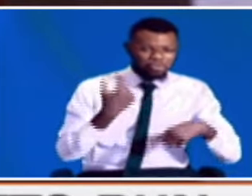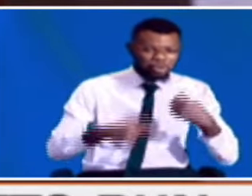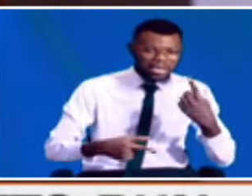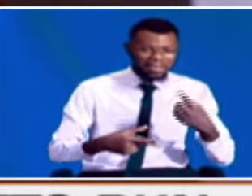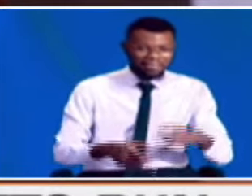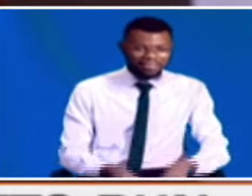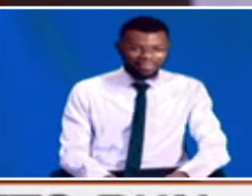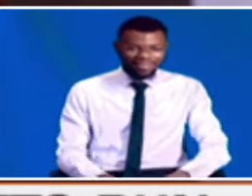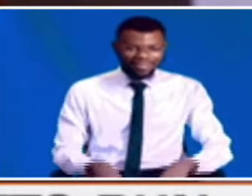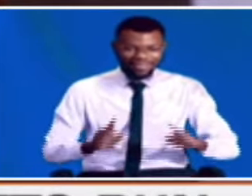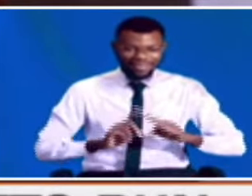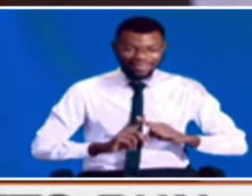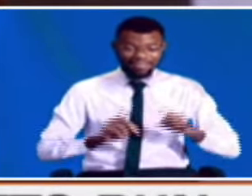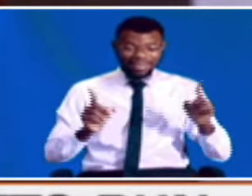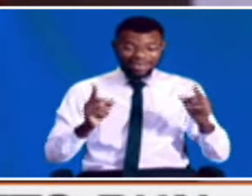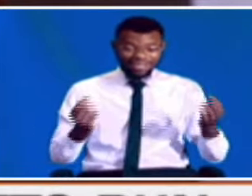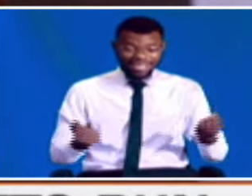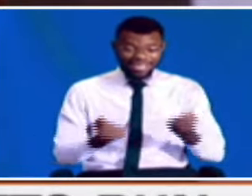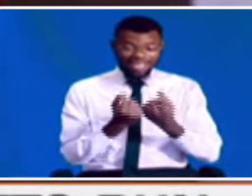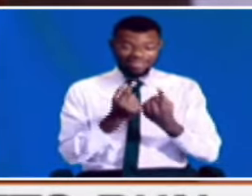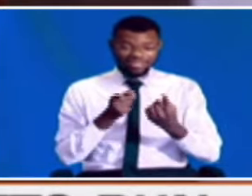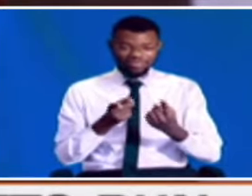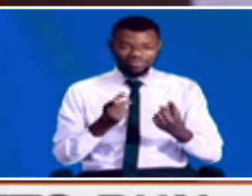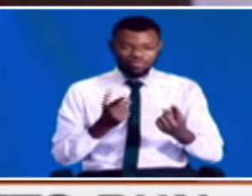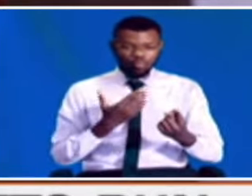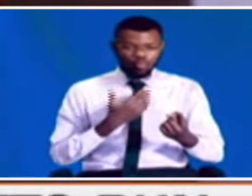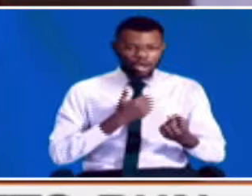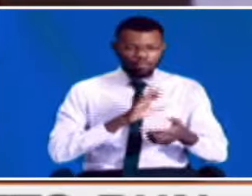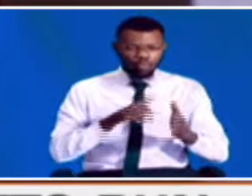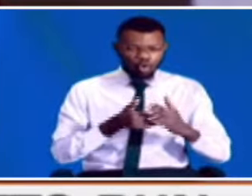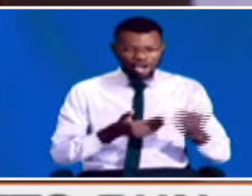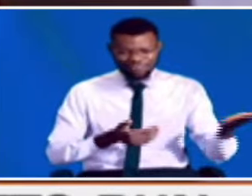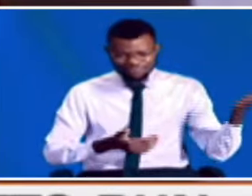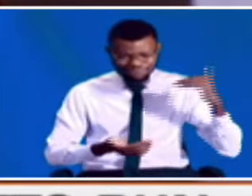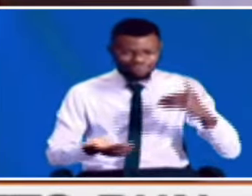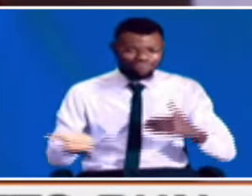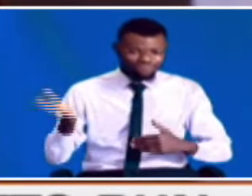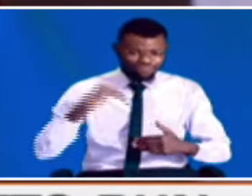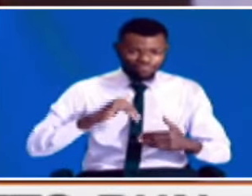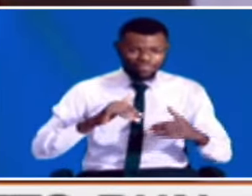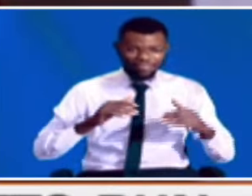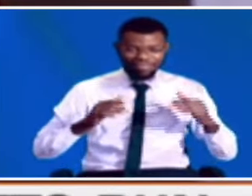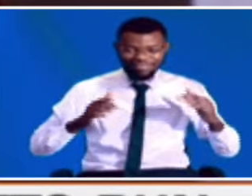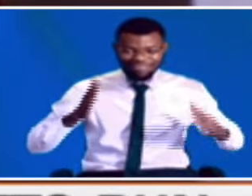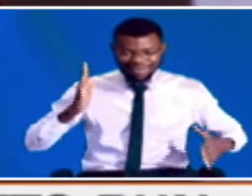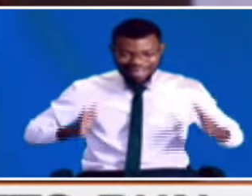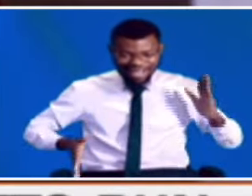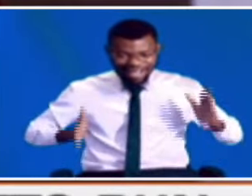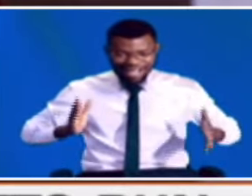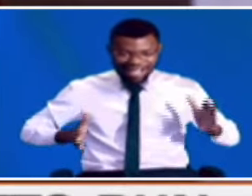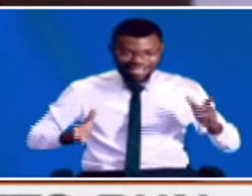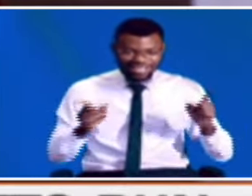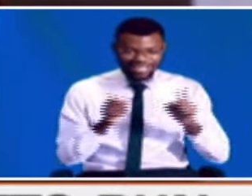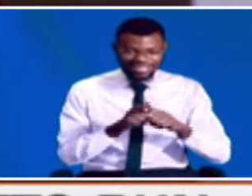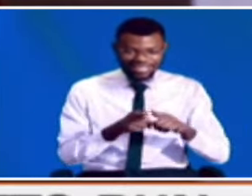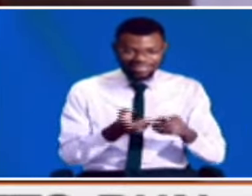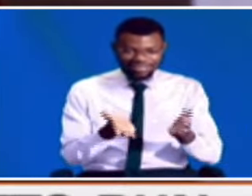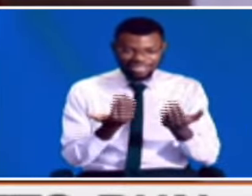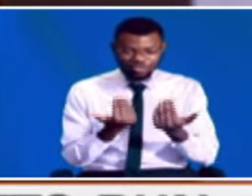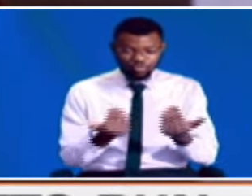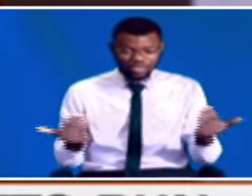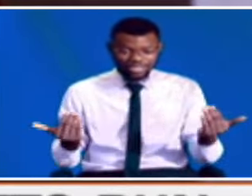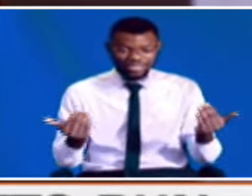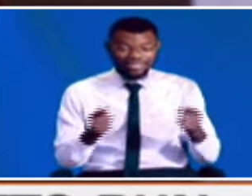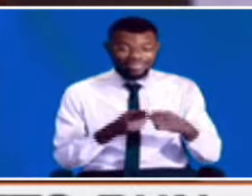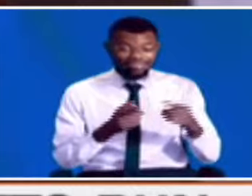But because of this event, we bring them so that they can run. And also the kids or the families that